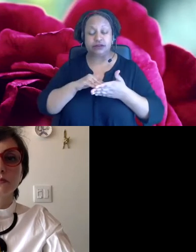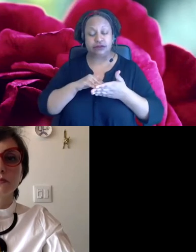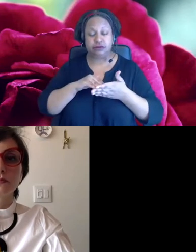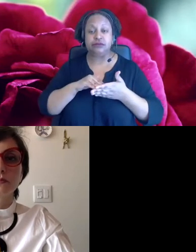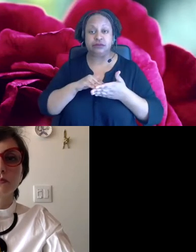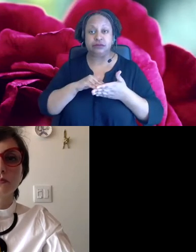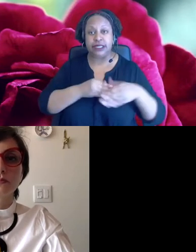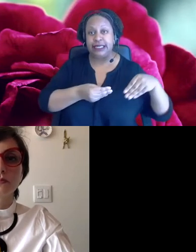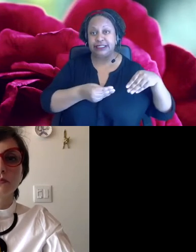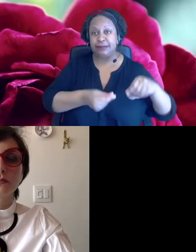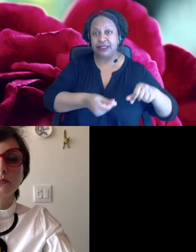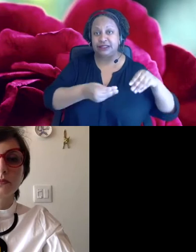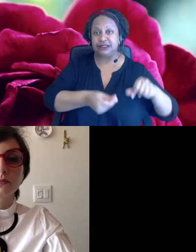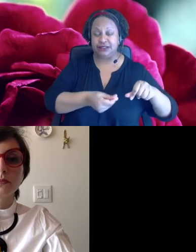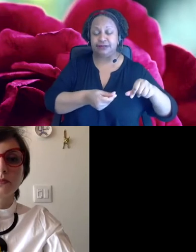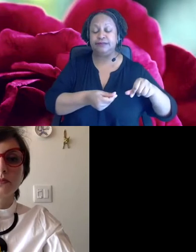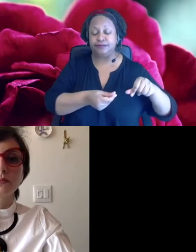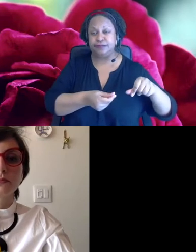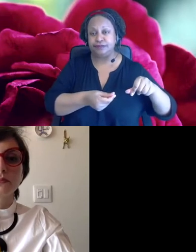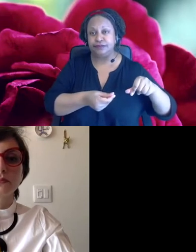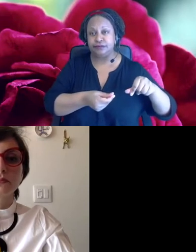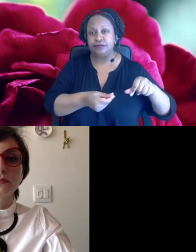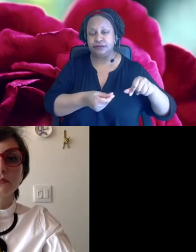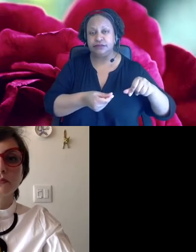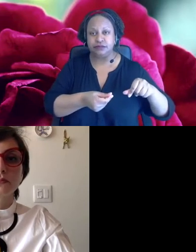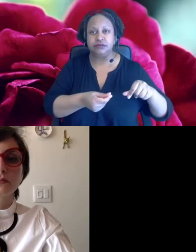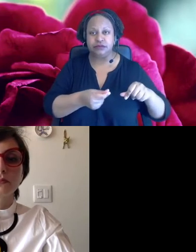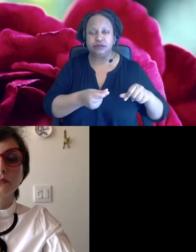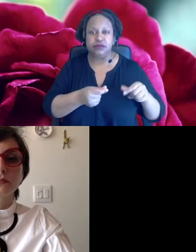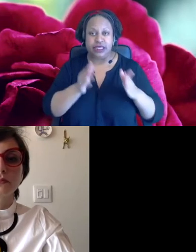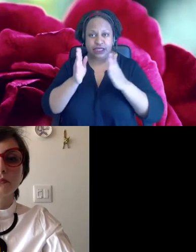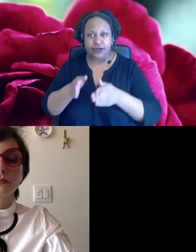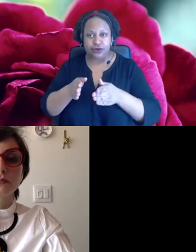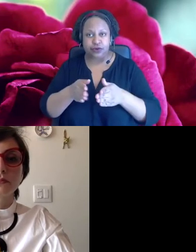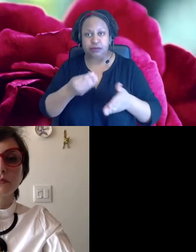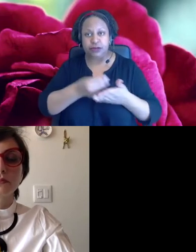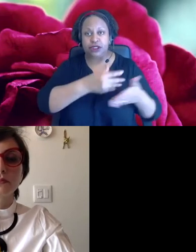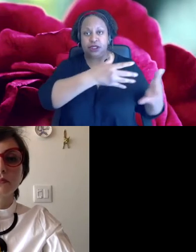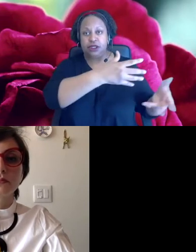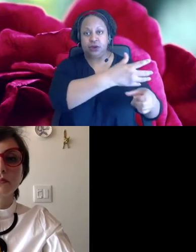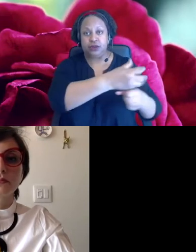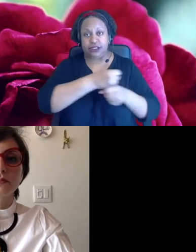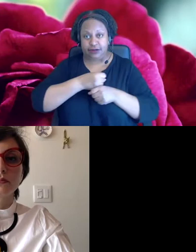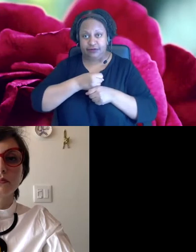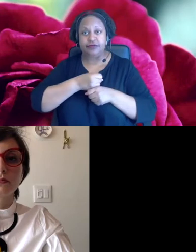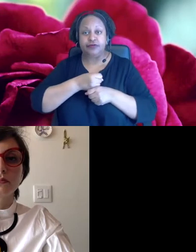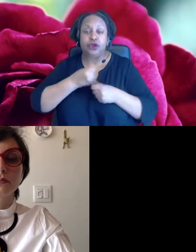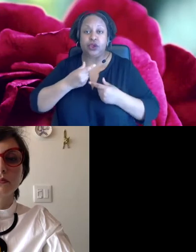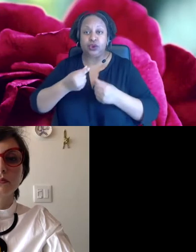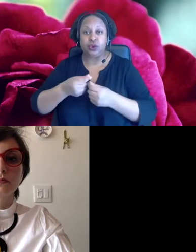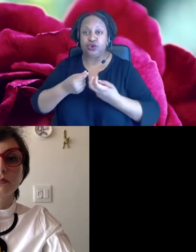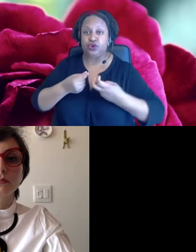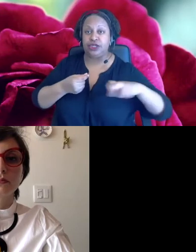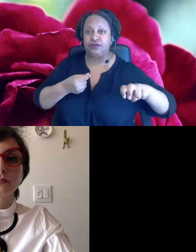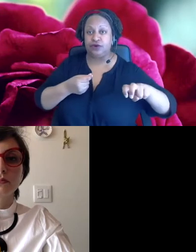your expenses, you would, receive the money individually. You would transfer it to